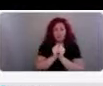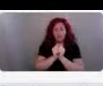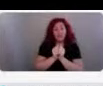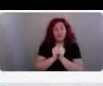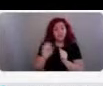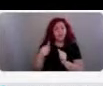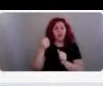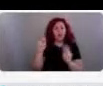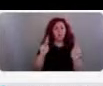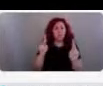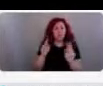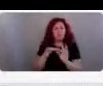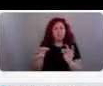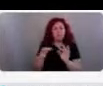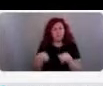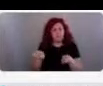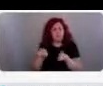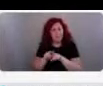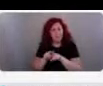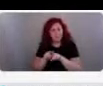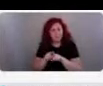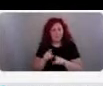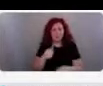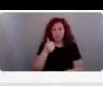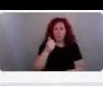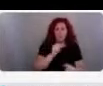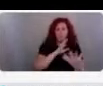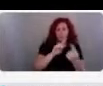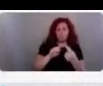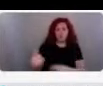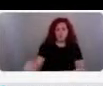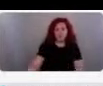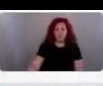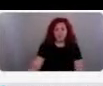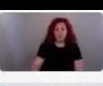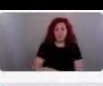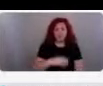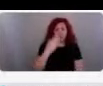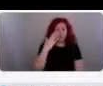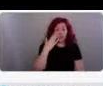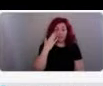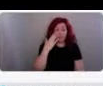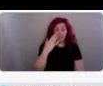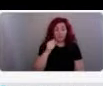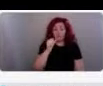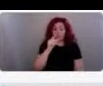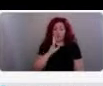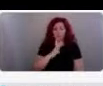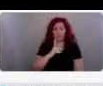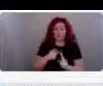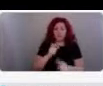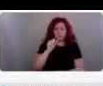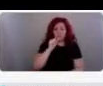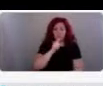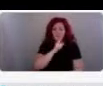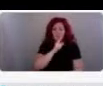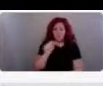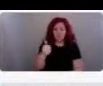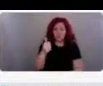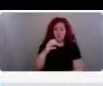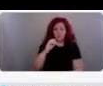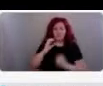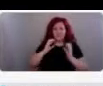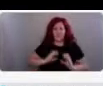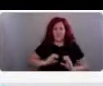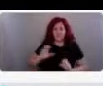speaking say that in one way or another i know that a a woman in scottsdale another scottsdale citizen